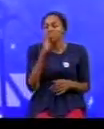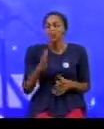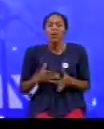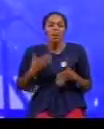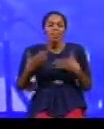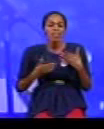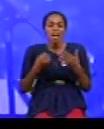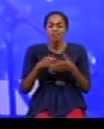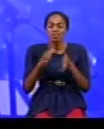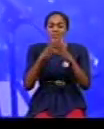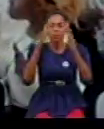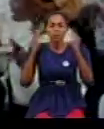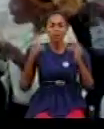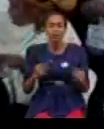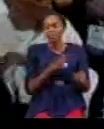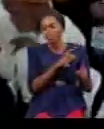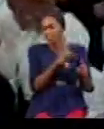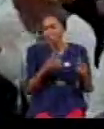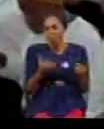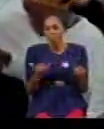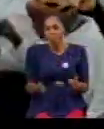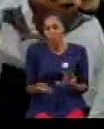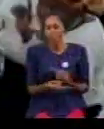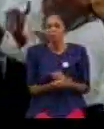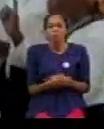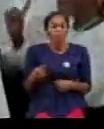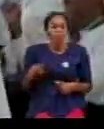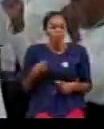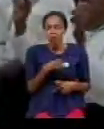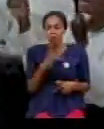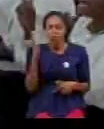joy in the house of the Lord today. And we